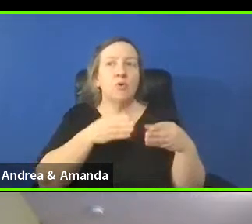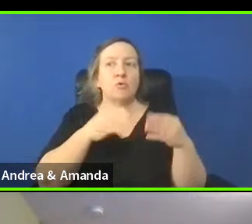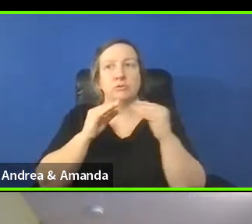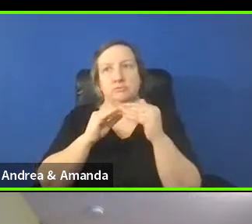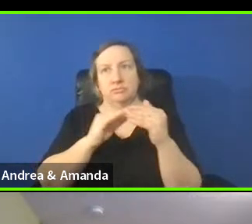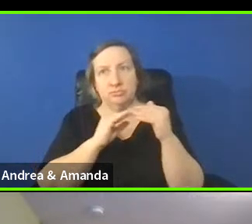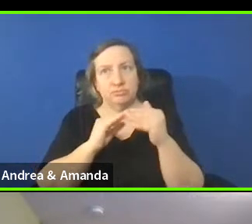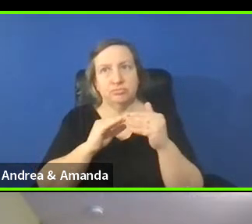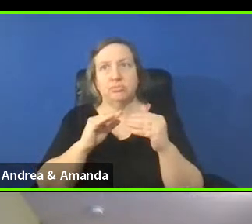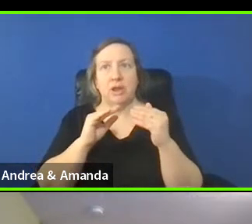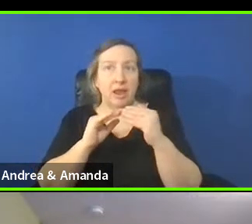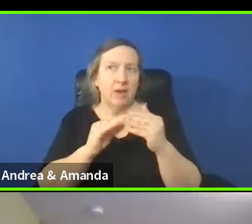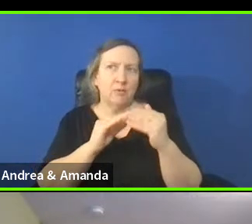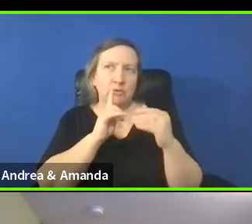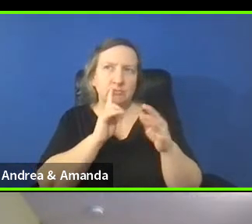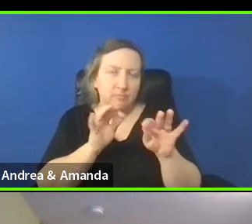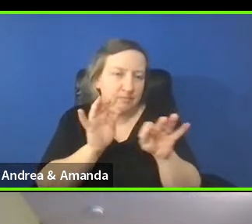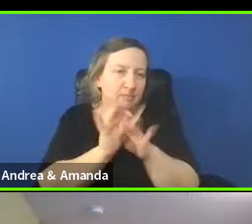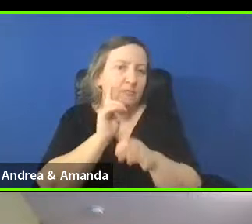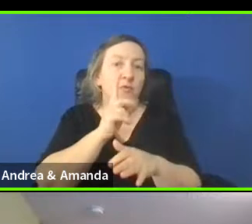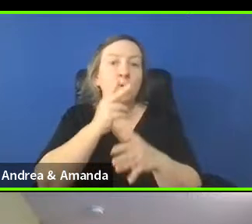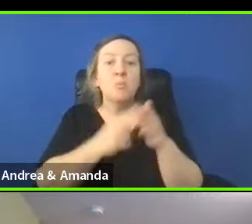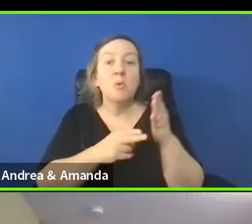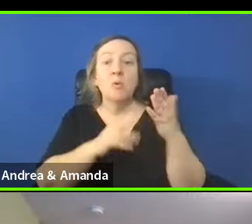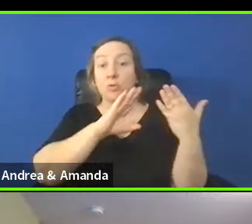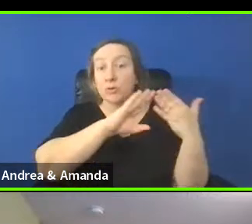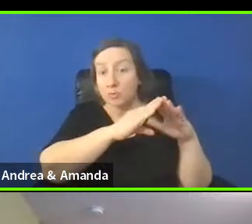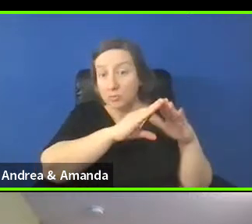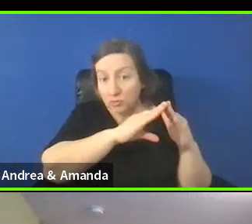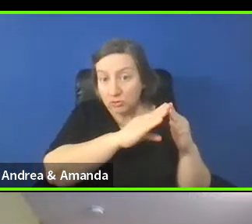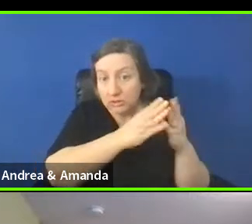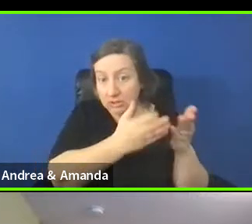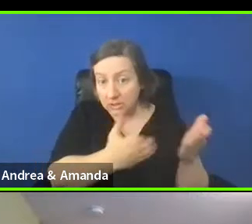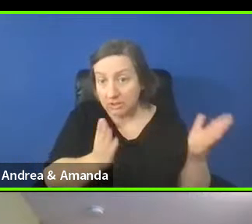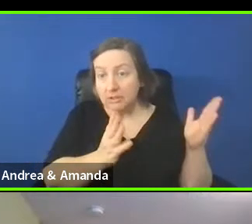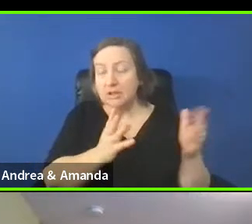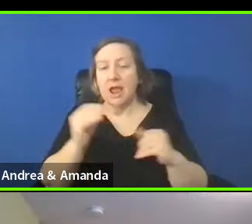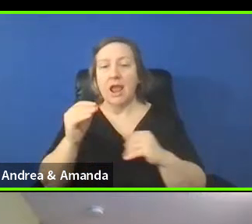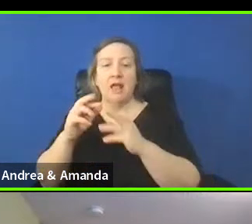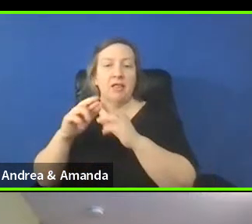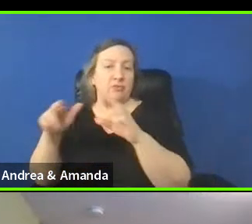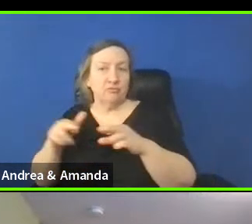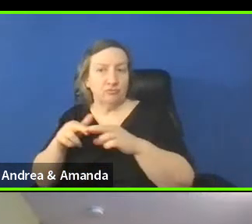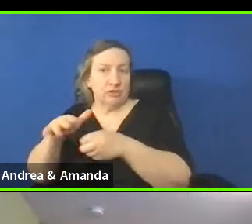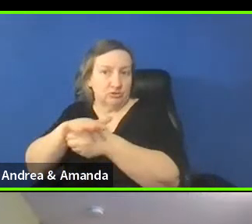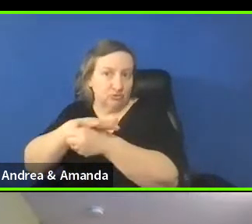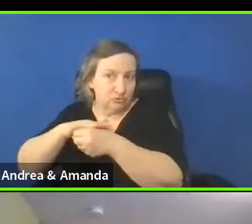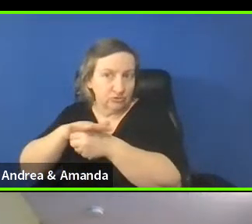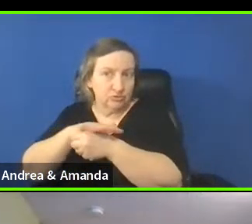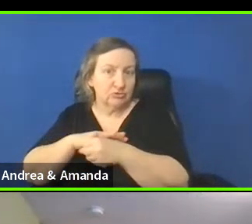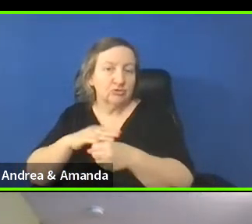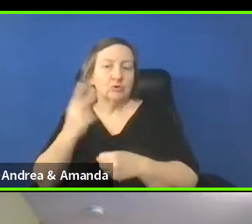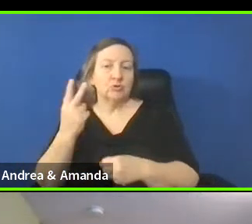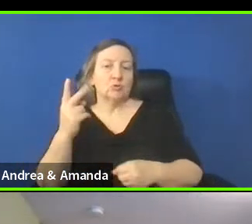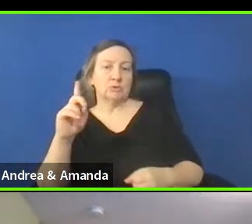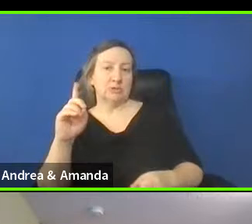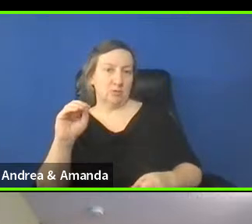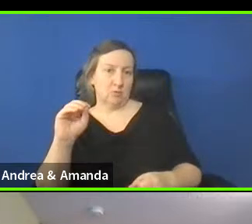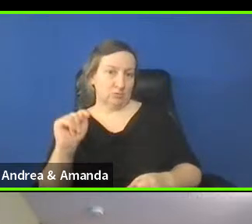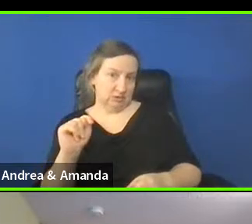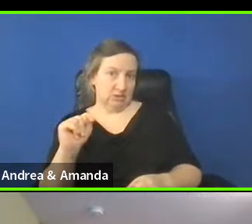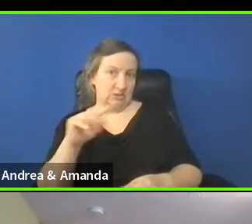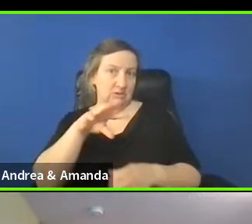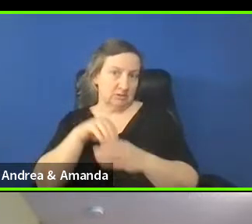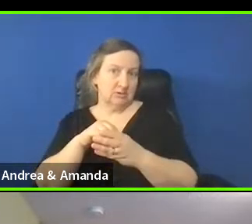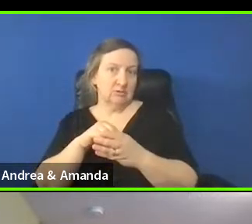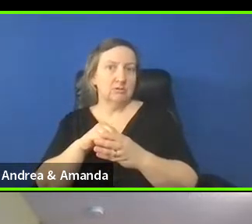and equity is important to both of the communities as well as this region and the two DOTs who are the prime